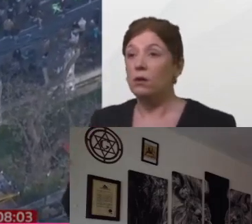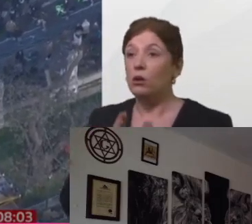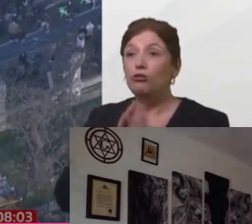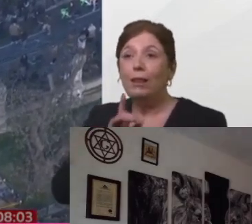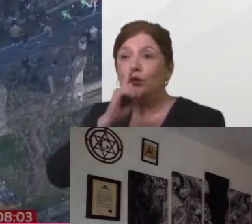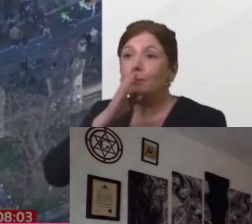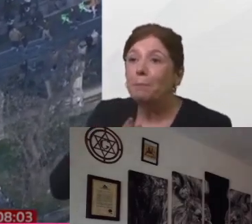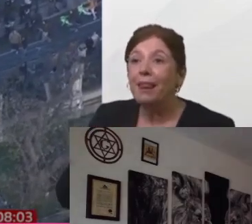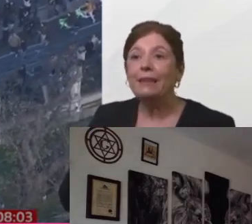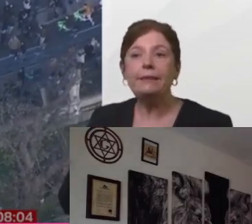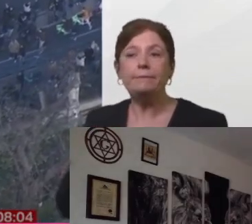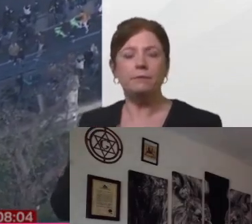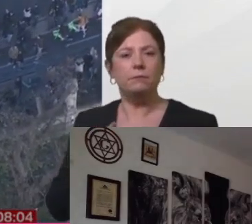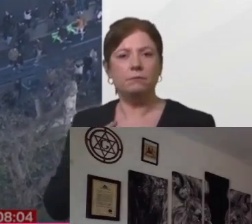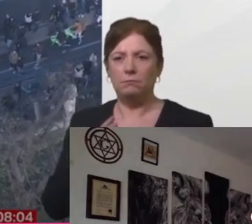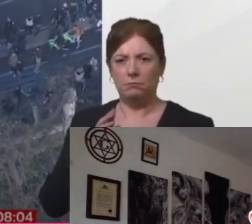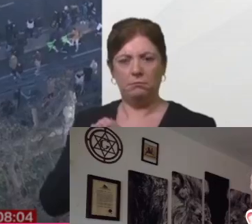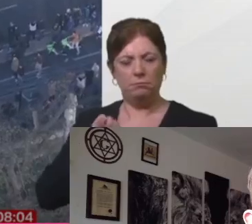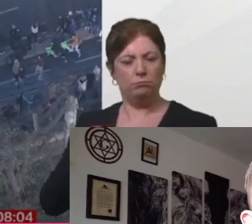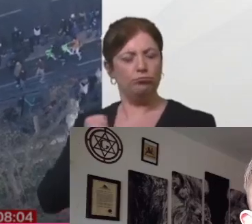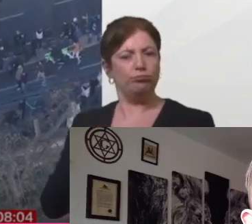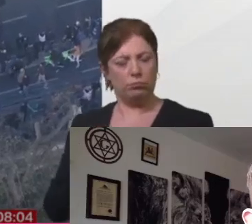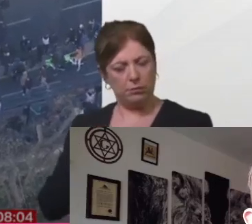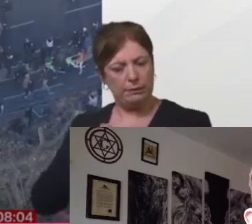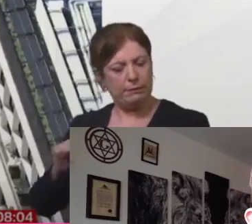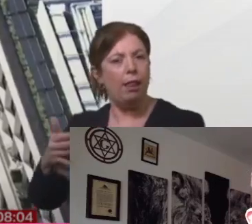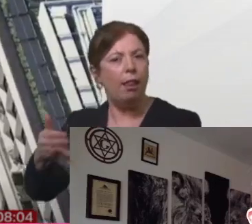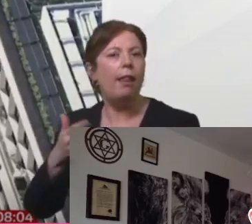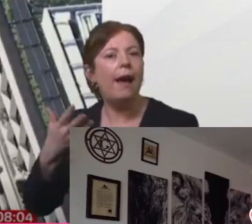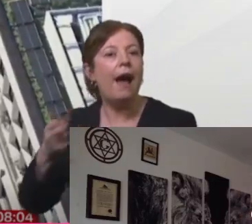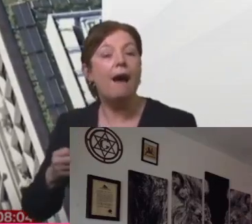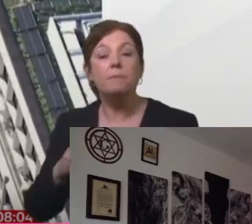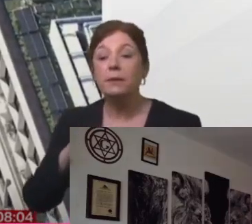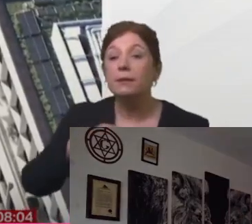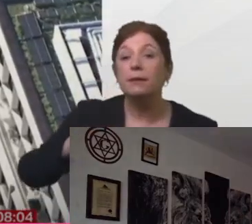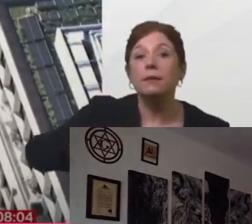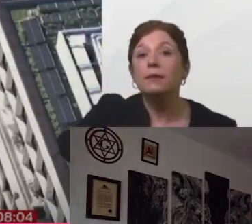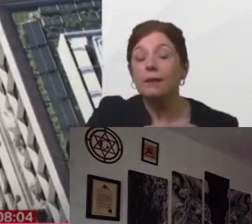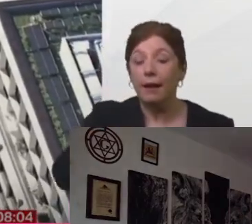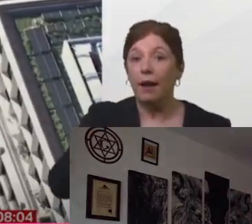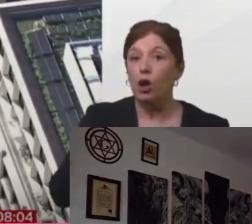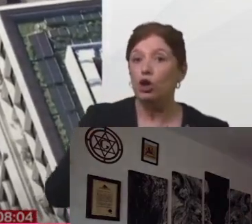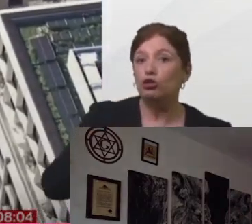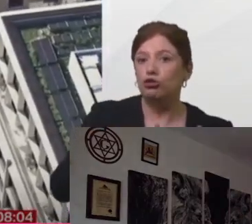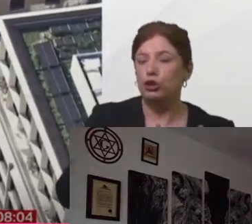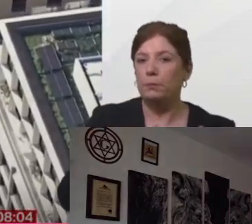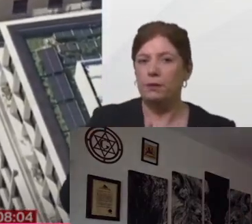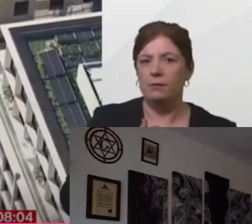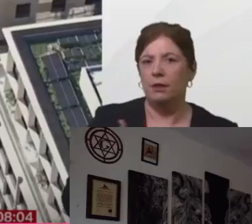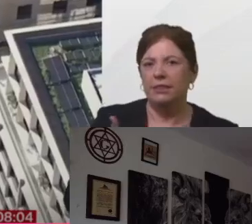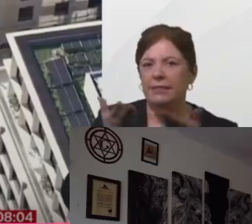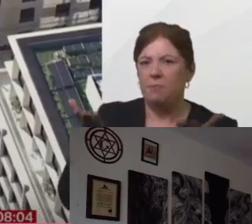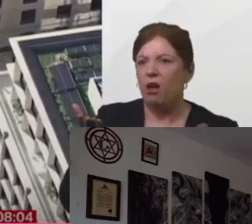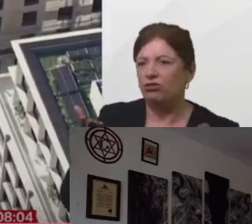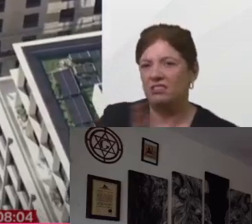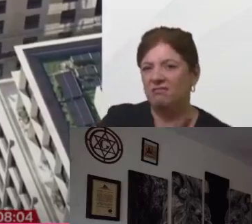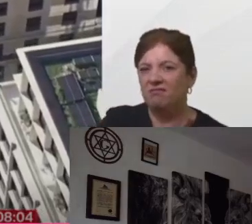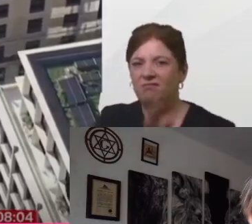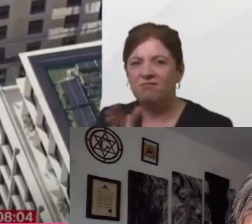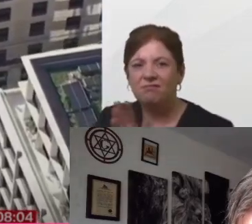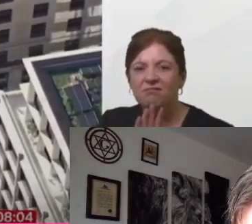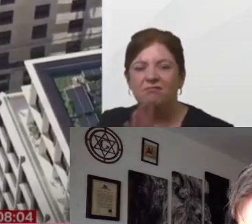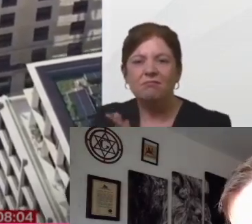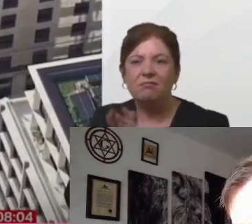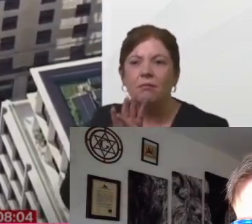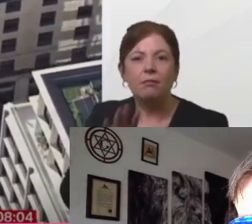be unaffected. But it says groups seeking to organise events that aim to subvert democracy will be listed,